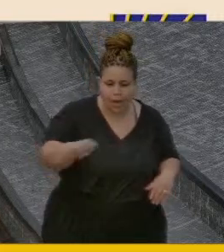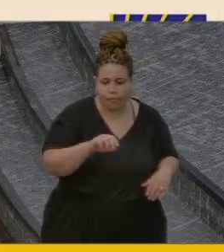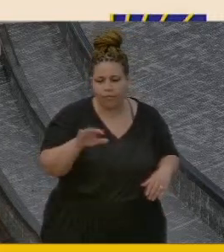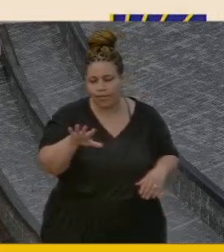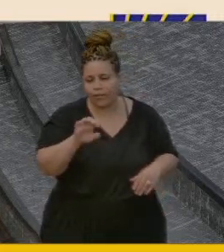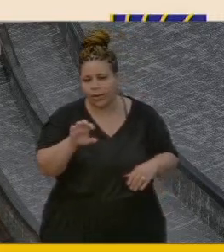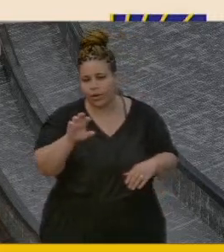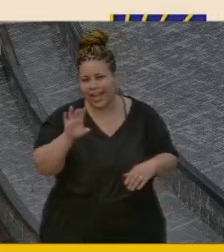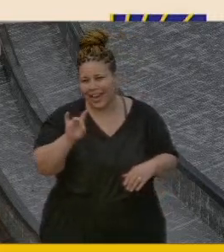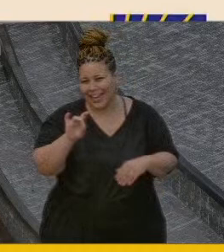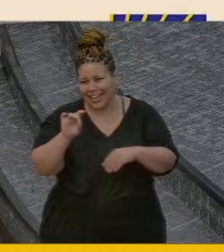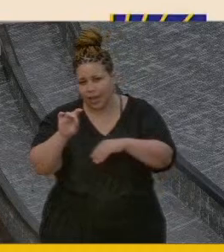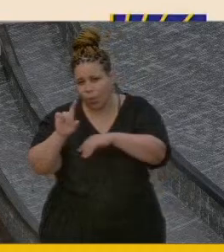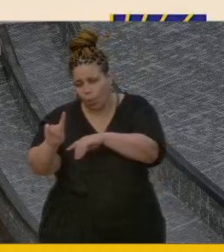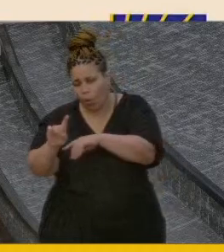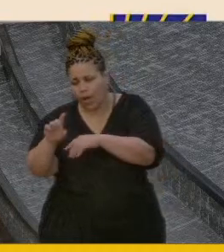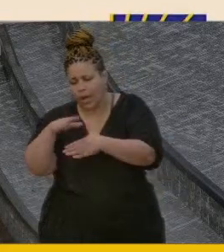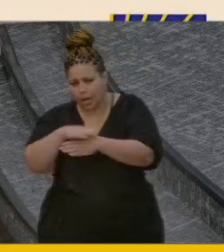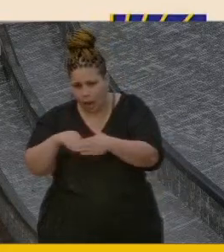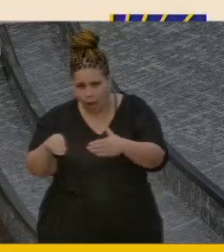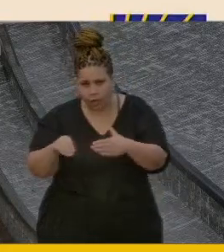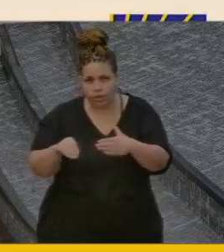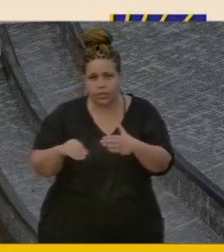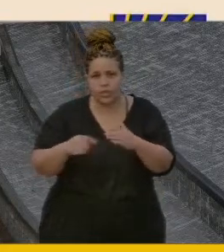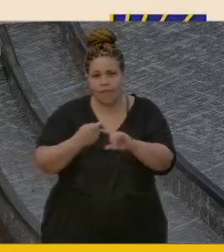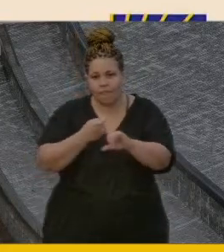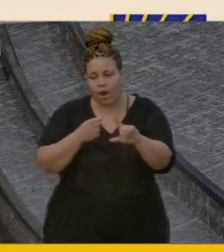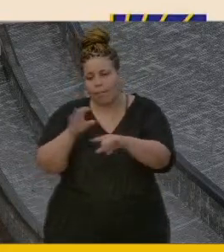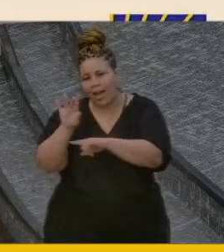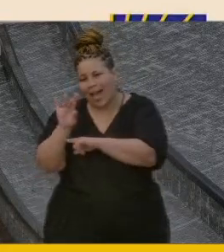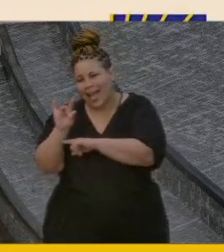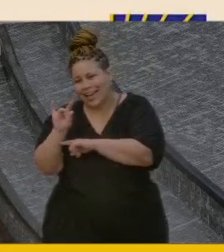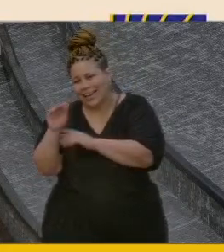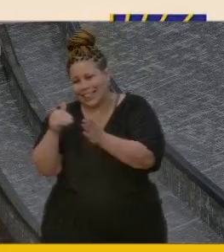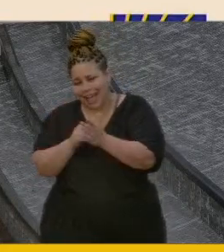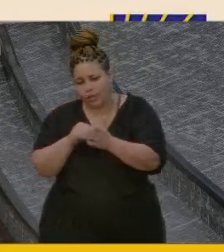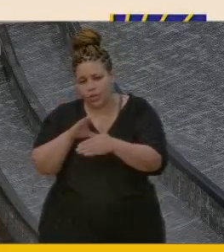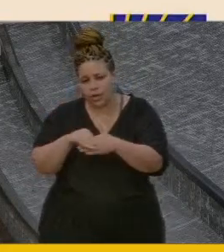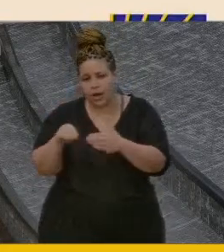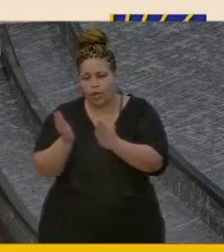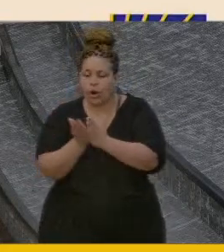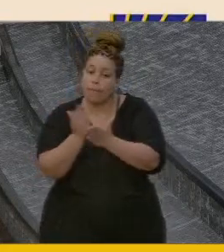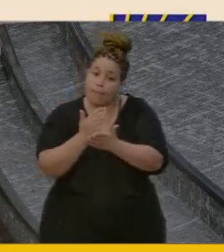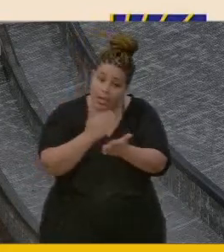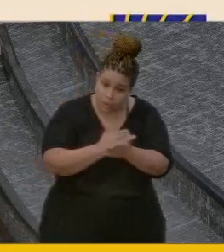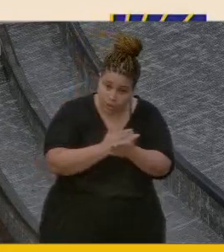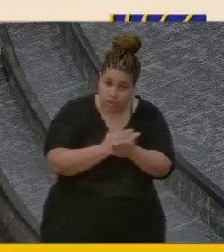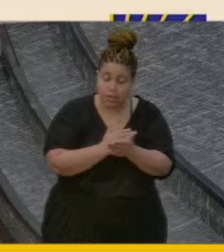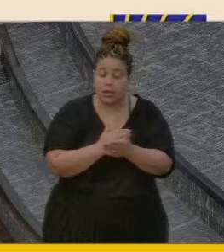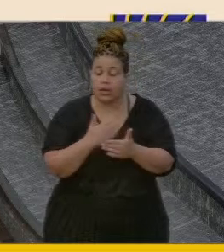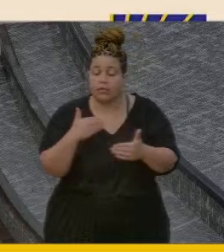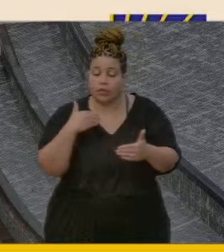$1,581 of an $18,000 budget. Our attorney's expenses that we had budgeted for the year, we had